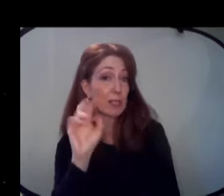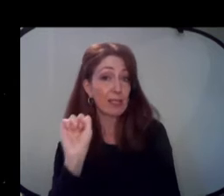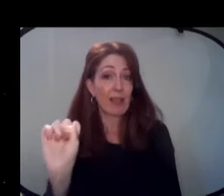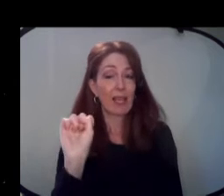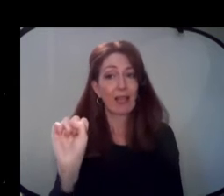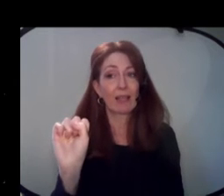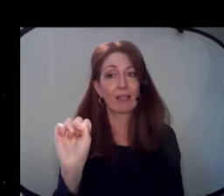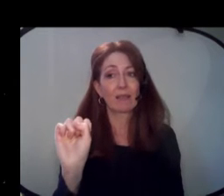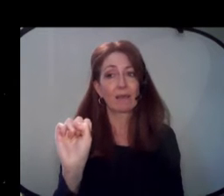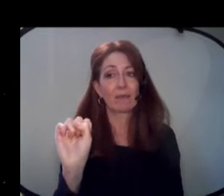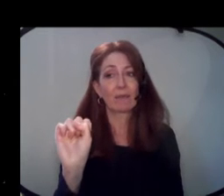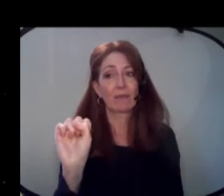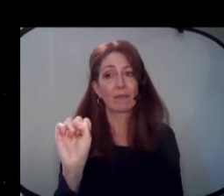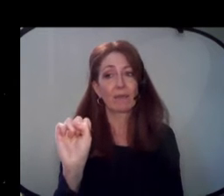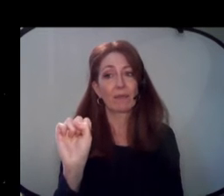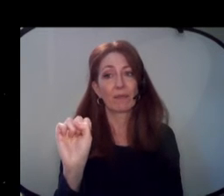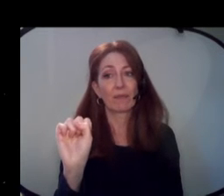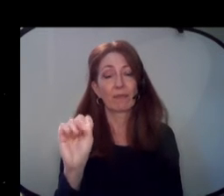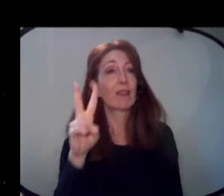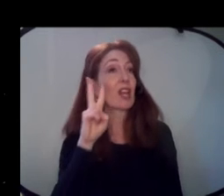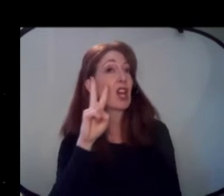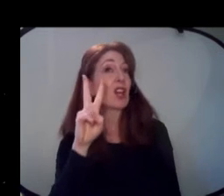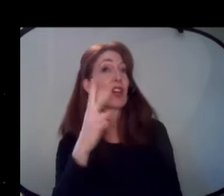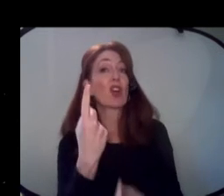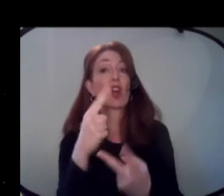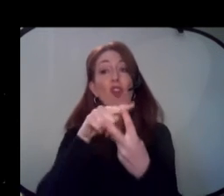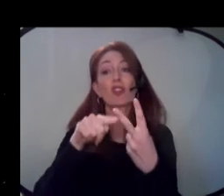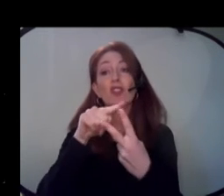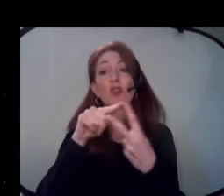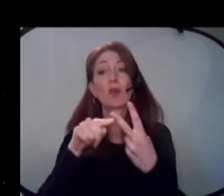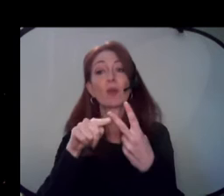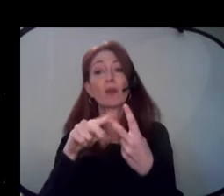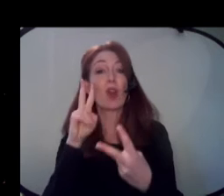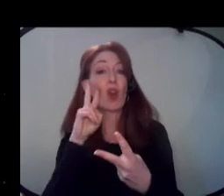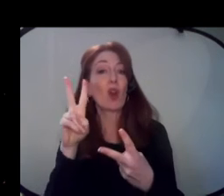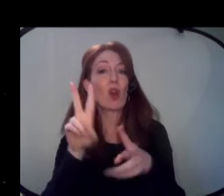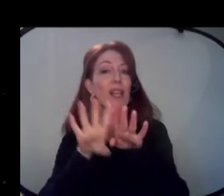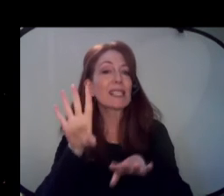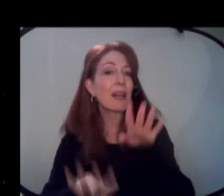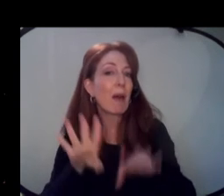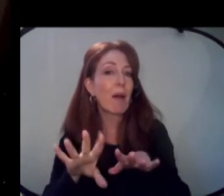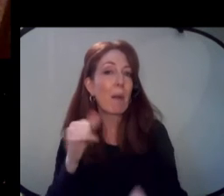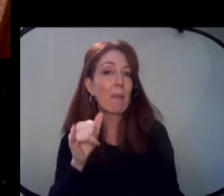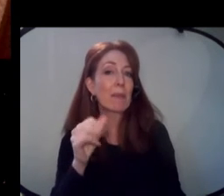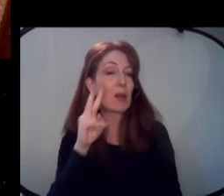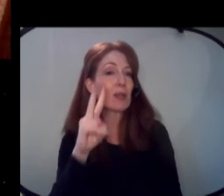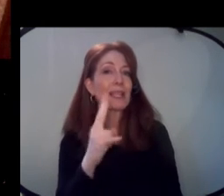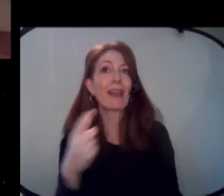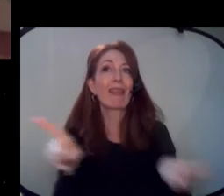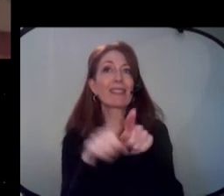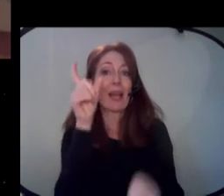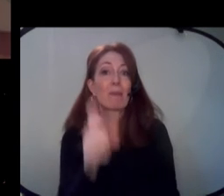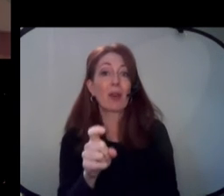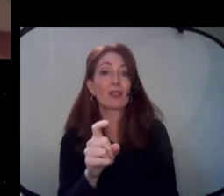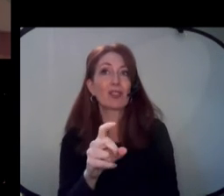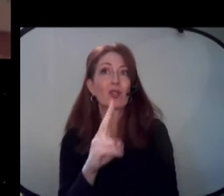be, because the two figures look quite alike, it may even be that we sort of see the same person twice. Well, I wonder, and we're going to